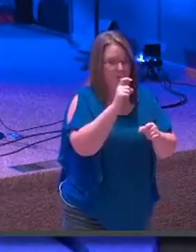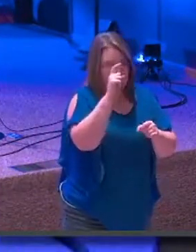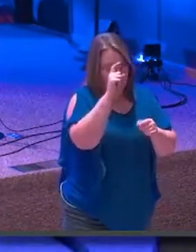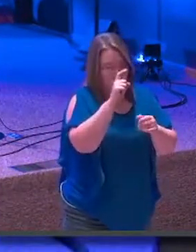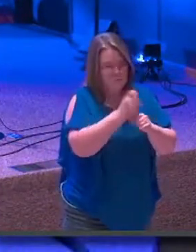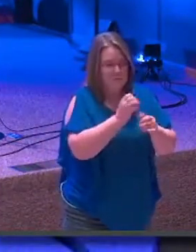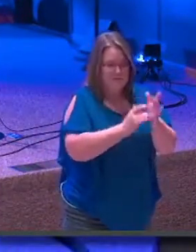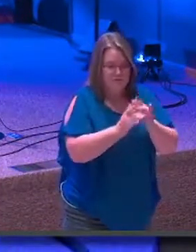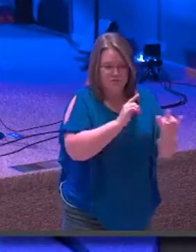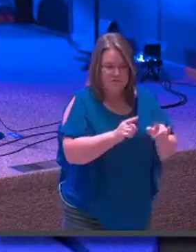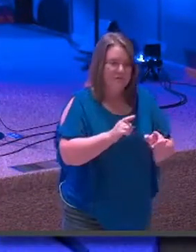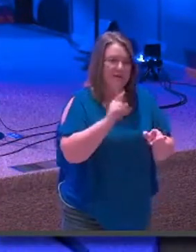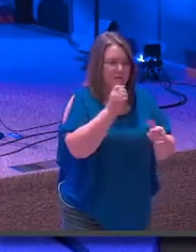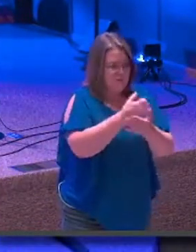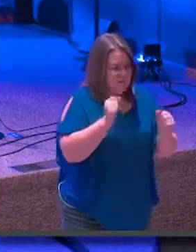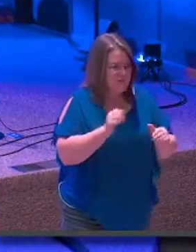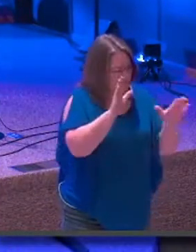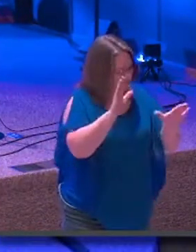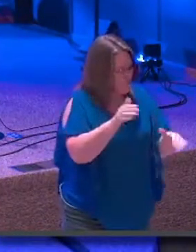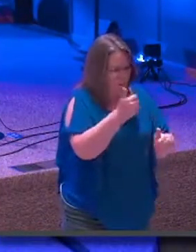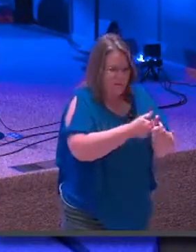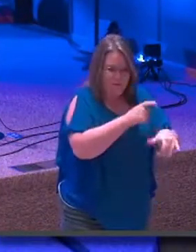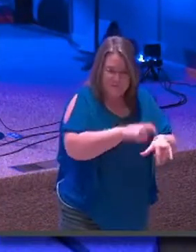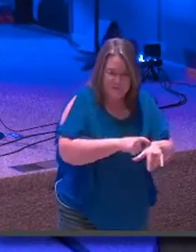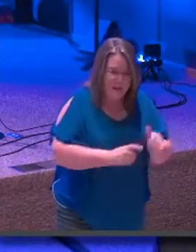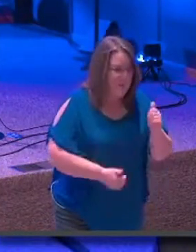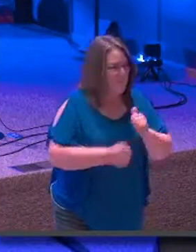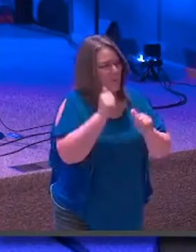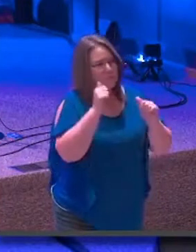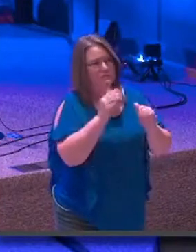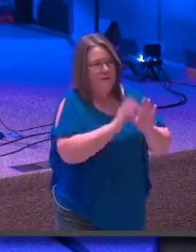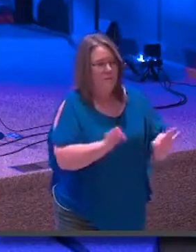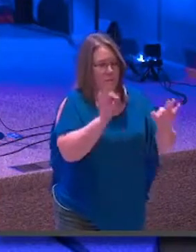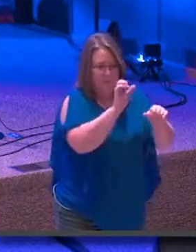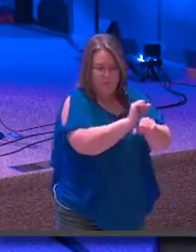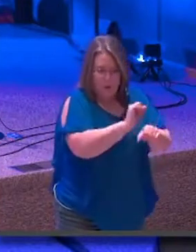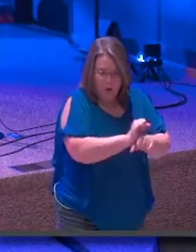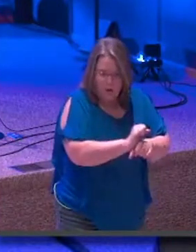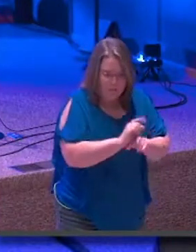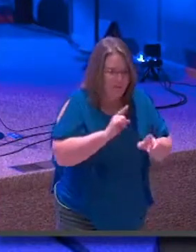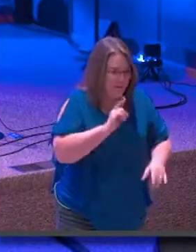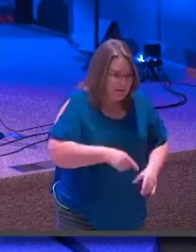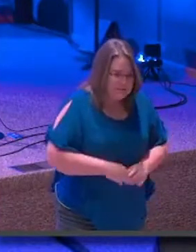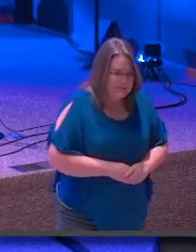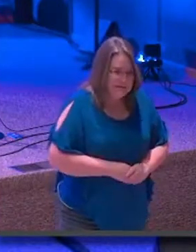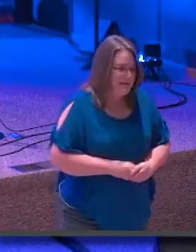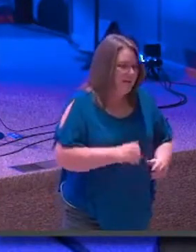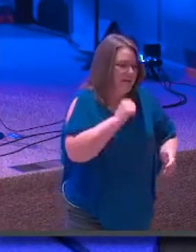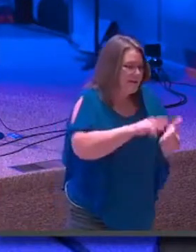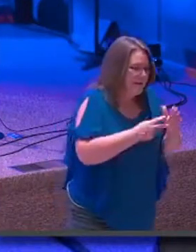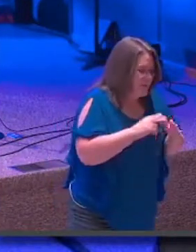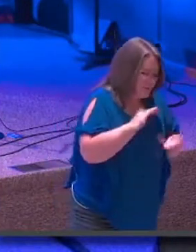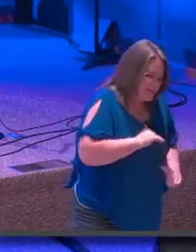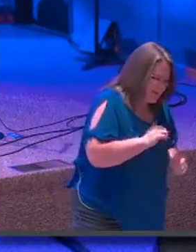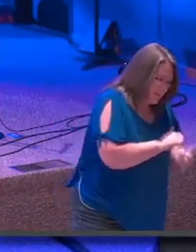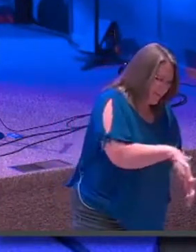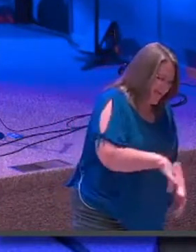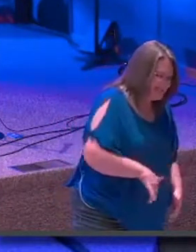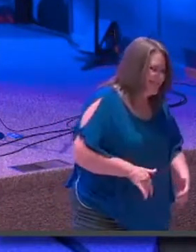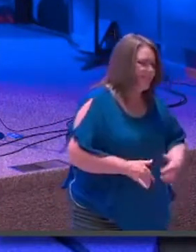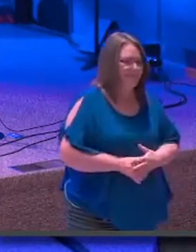miracle each and every time. That's the most important miracle that there is. Doesn't mean I'm satisfied. Are